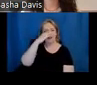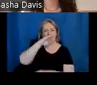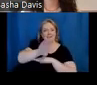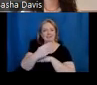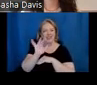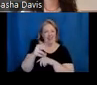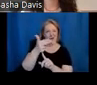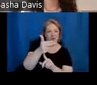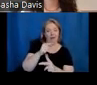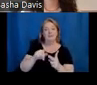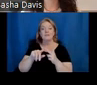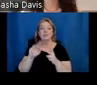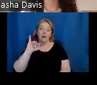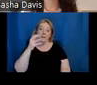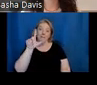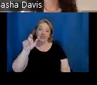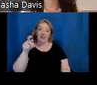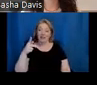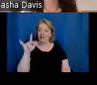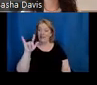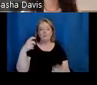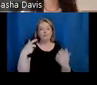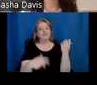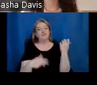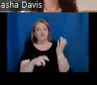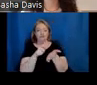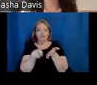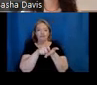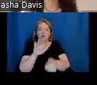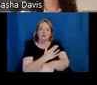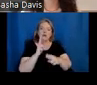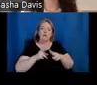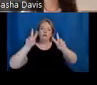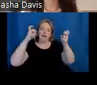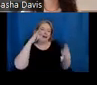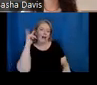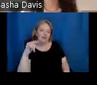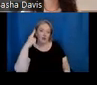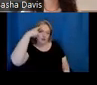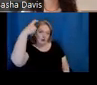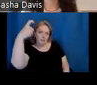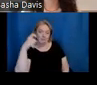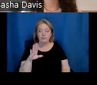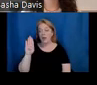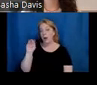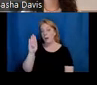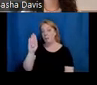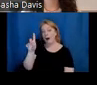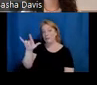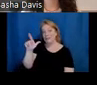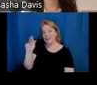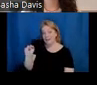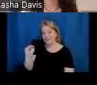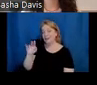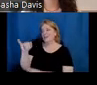Phillips co-wrote the song California Dreamin', where Bob Dylan and Joan Baez played music together, or where Bo